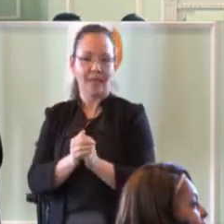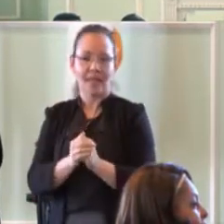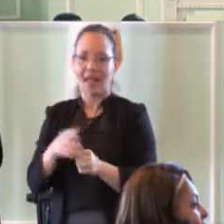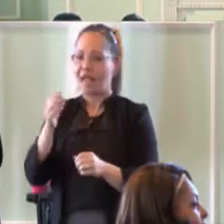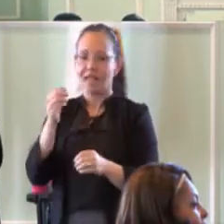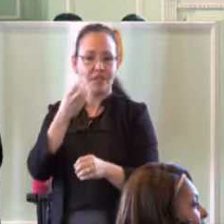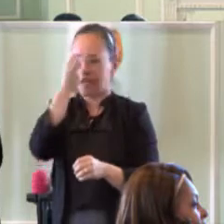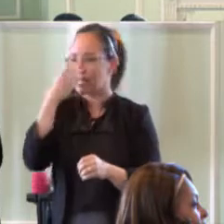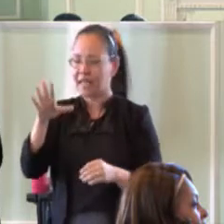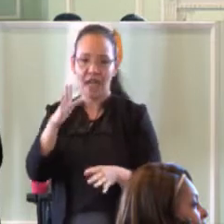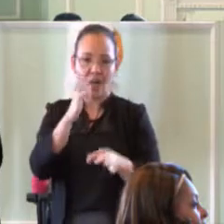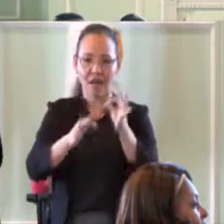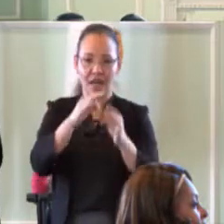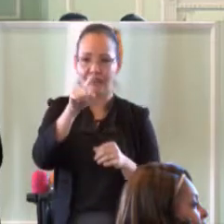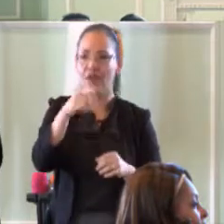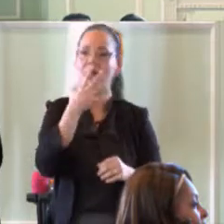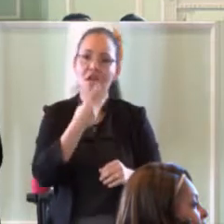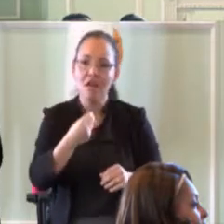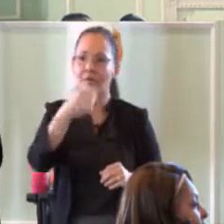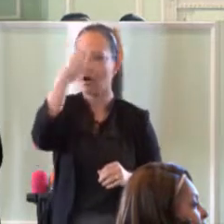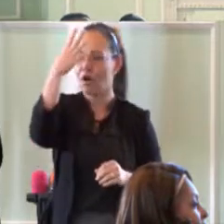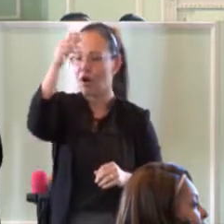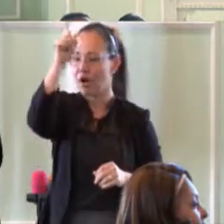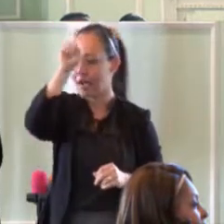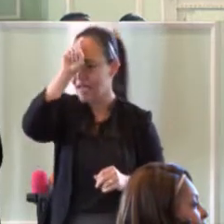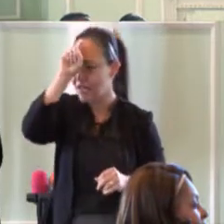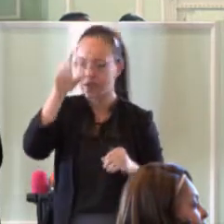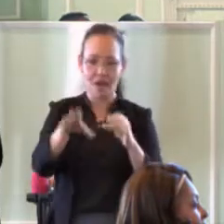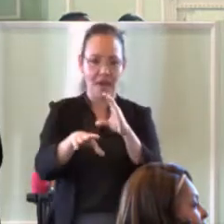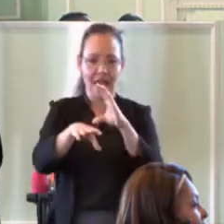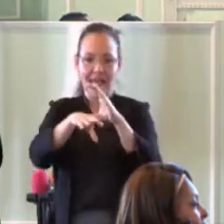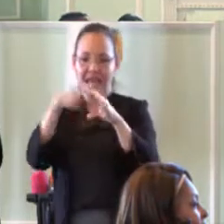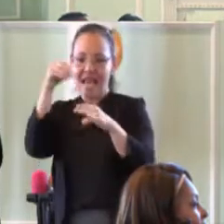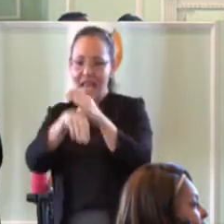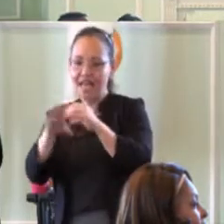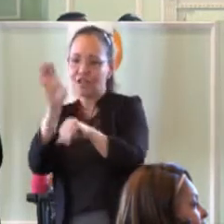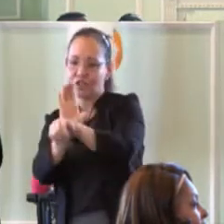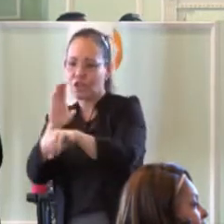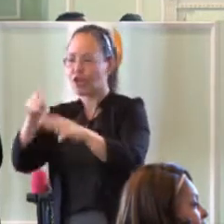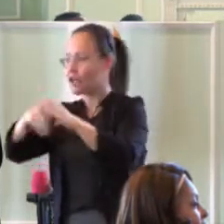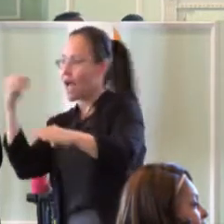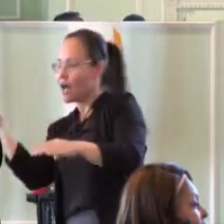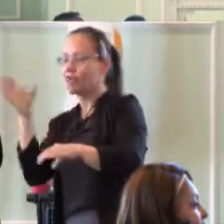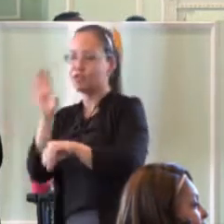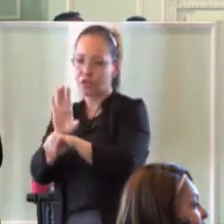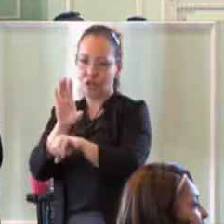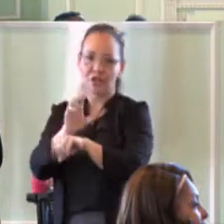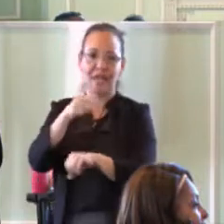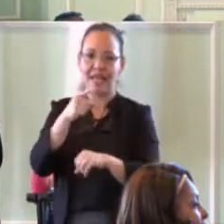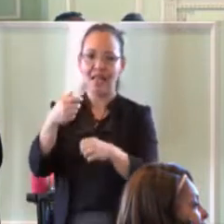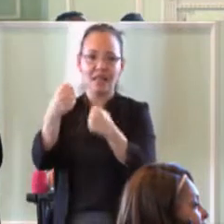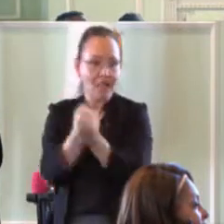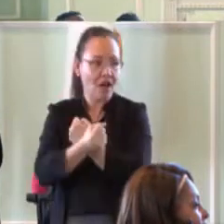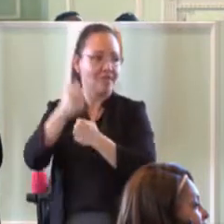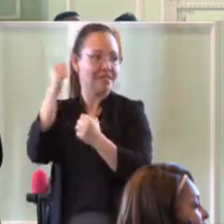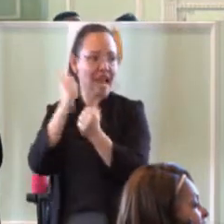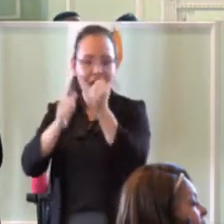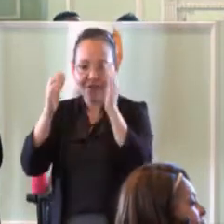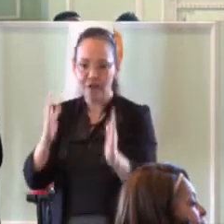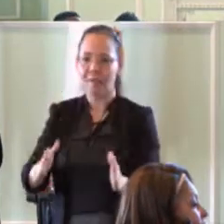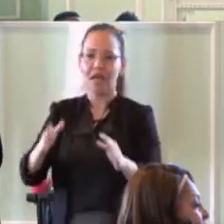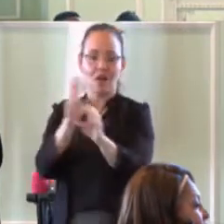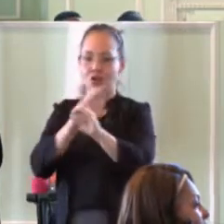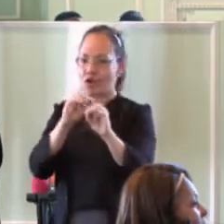Hebrew or an Egyptian. He doesn't care if you're in the church, out of the church. All he does, he loves everybody, no matter who you